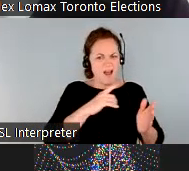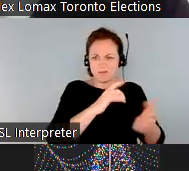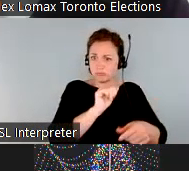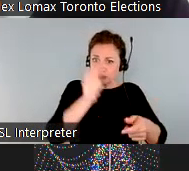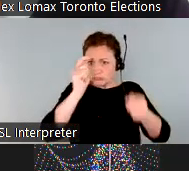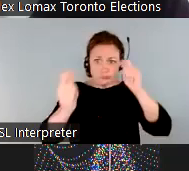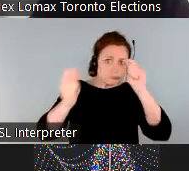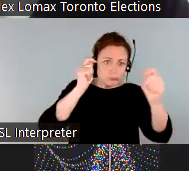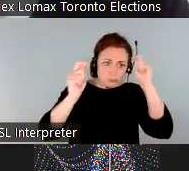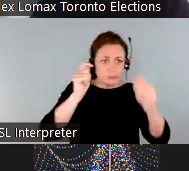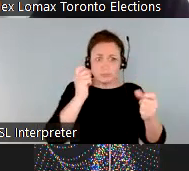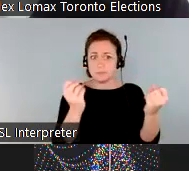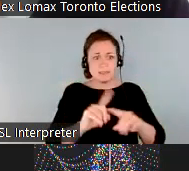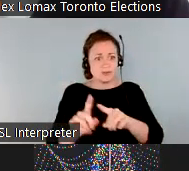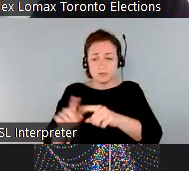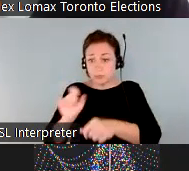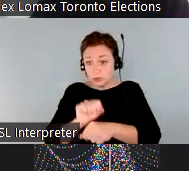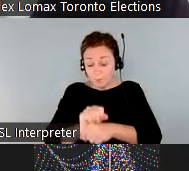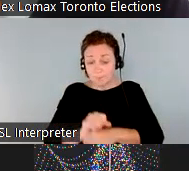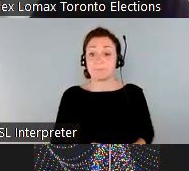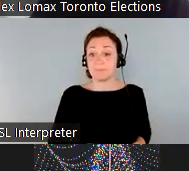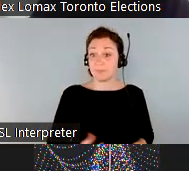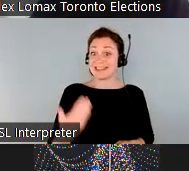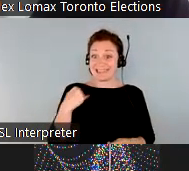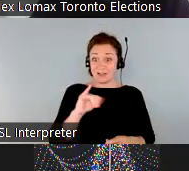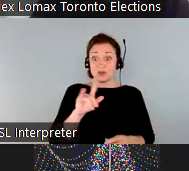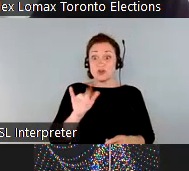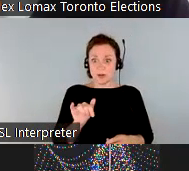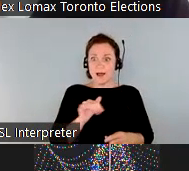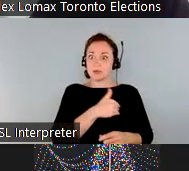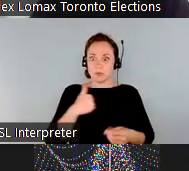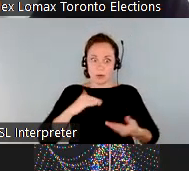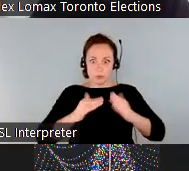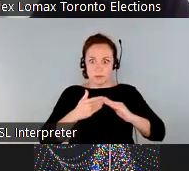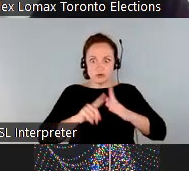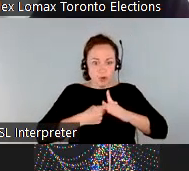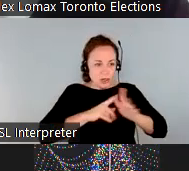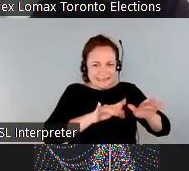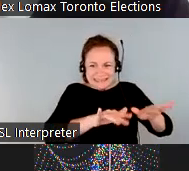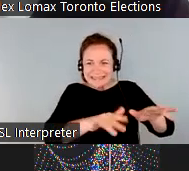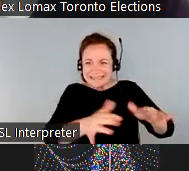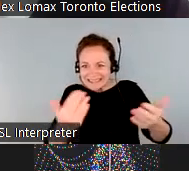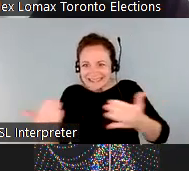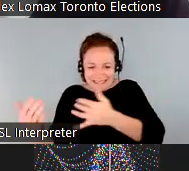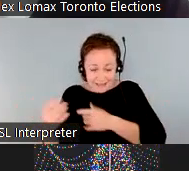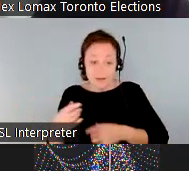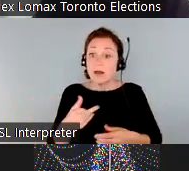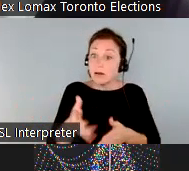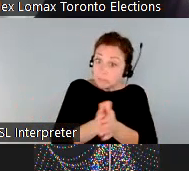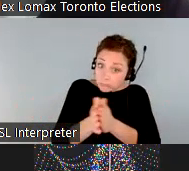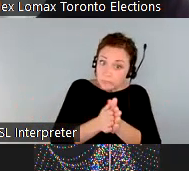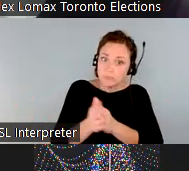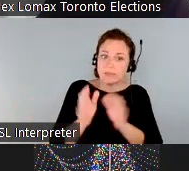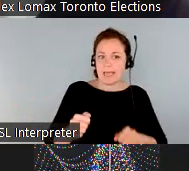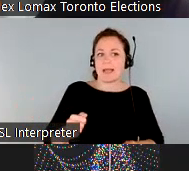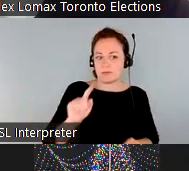encouraged to apply. This year, recruitment began in July. Job descriptions are available on the Toronto Elections website. A few examples of the